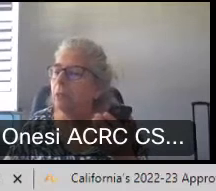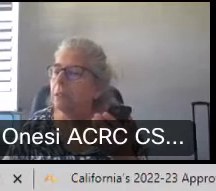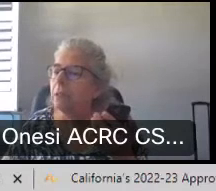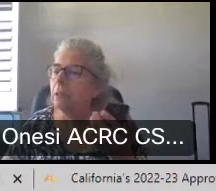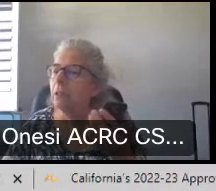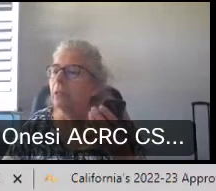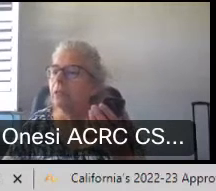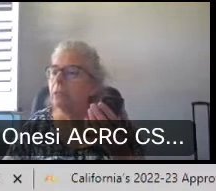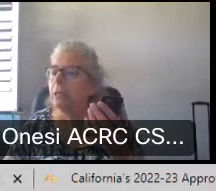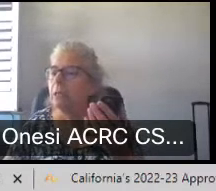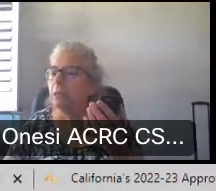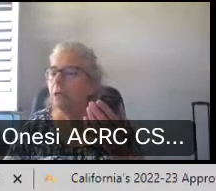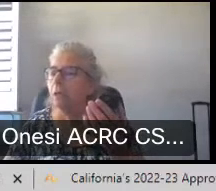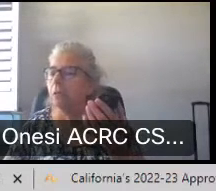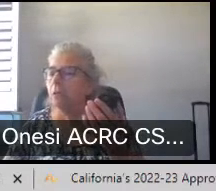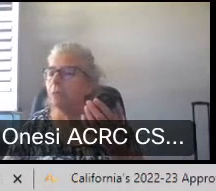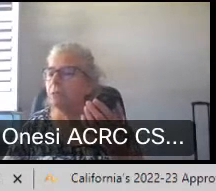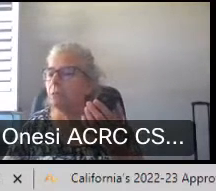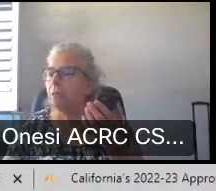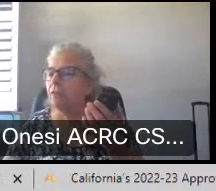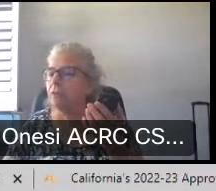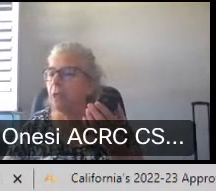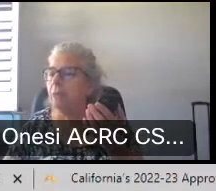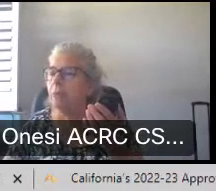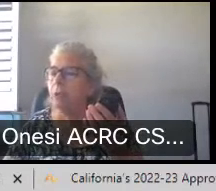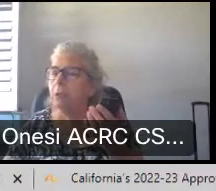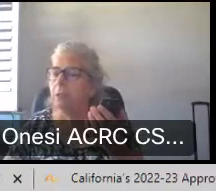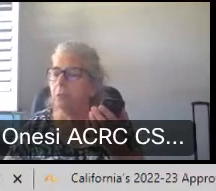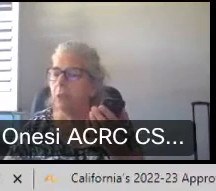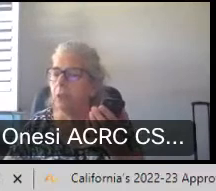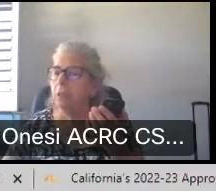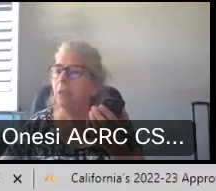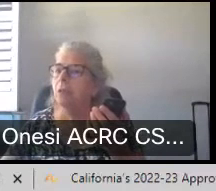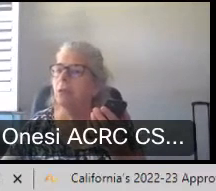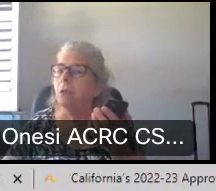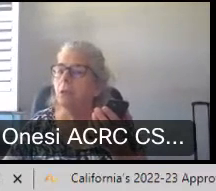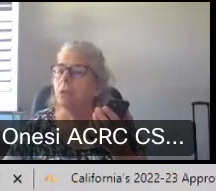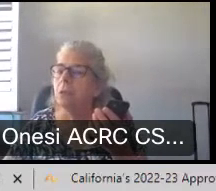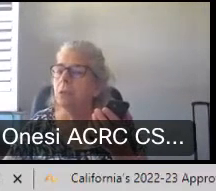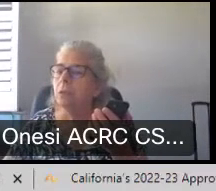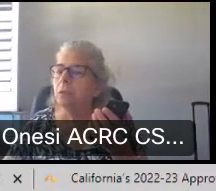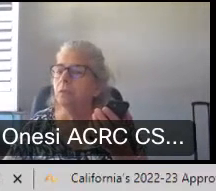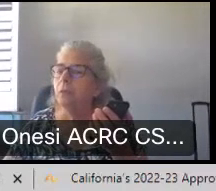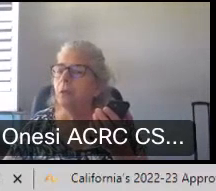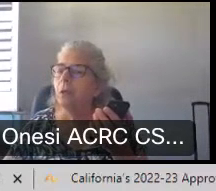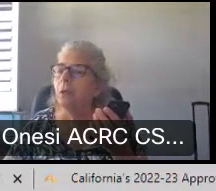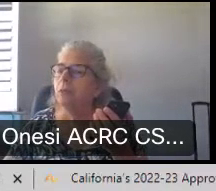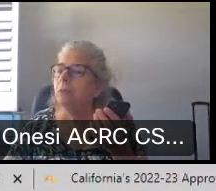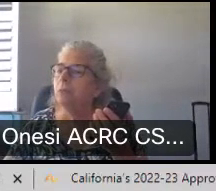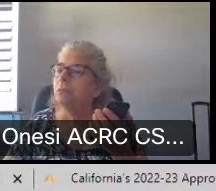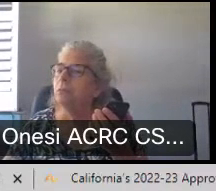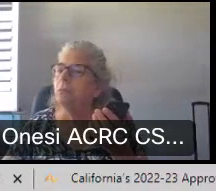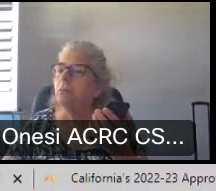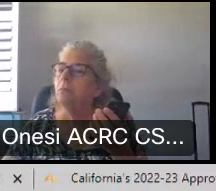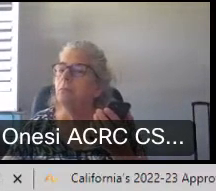living options, and community inclusion and engagement are the four big focus areas. So you can imagine that over the next